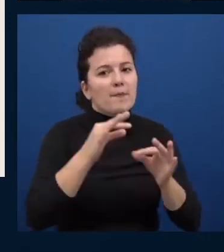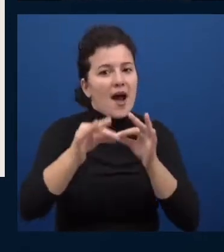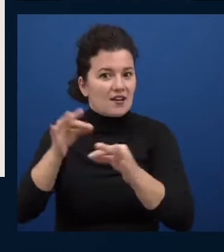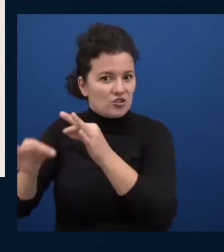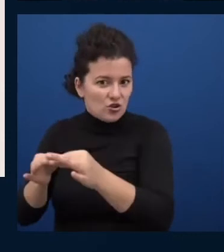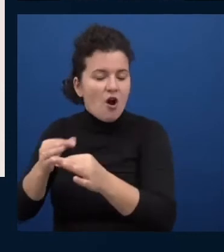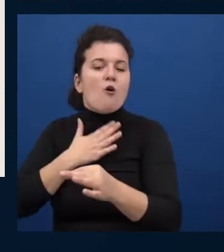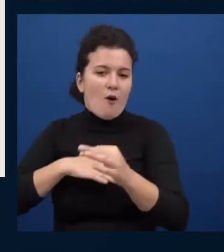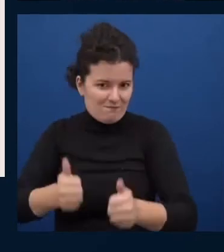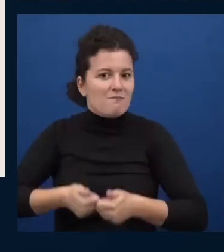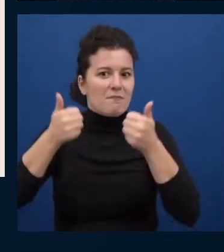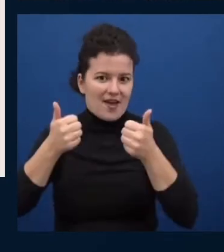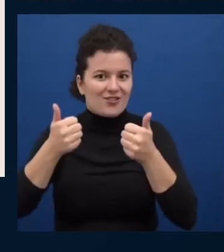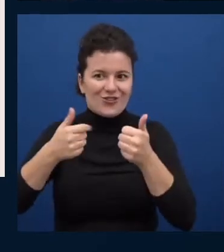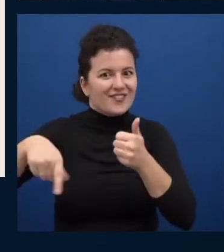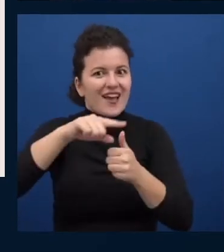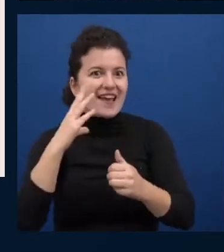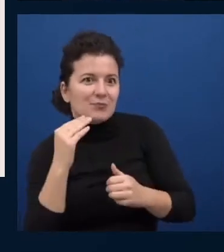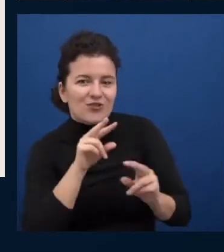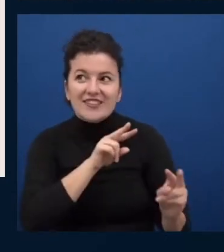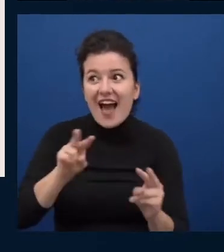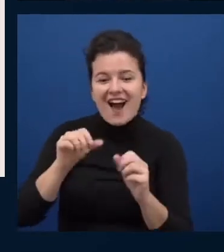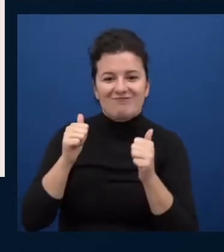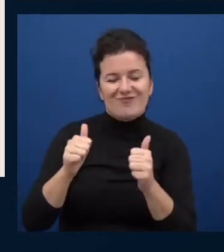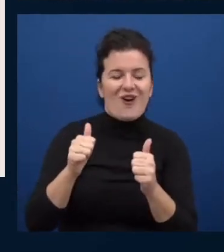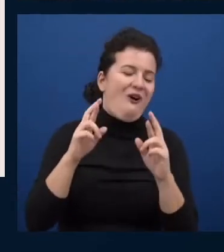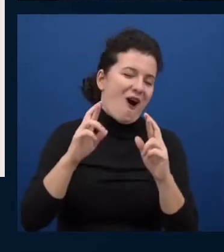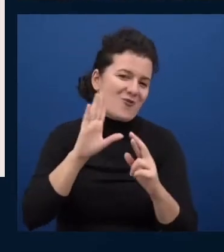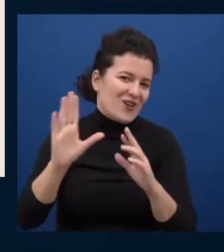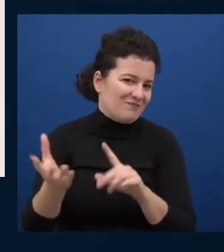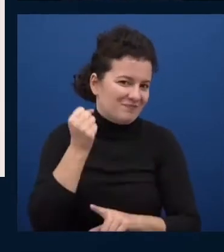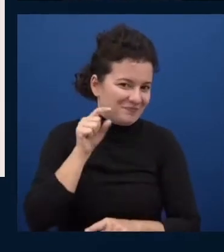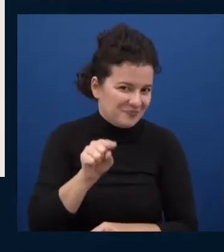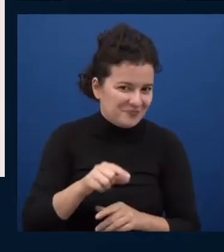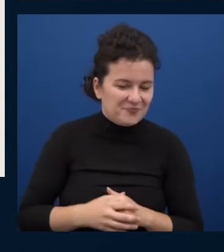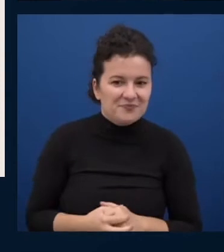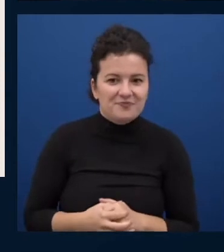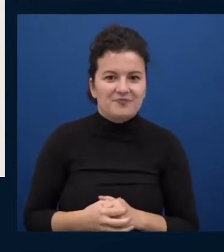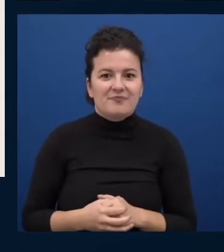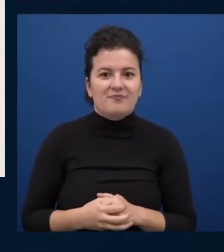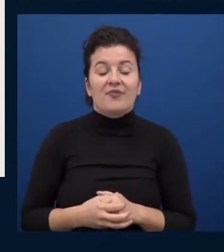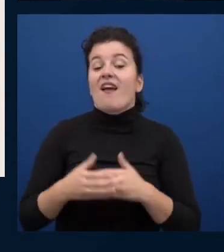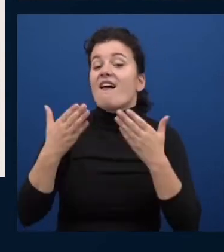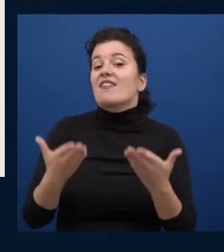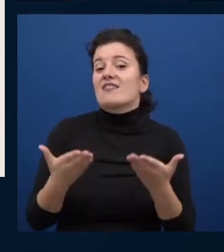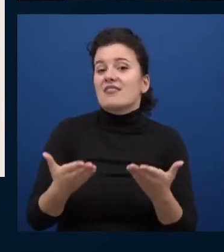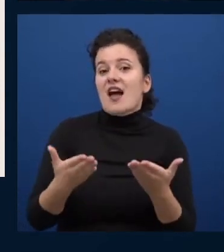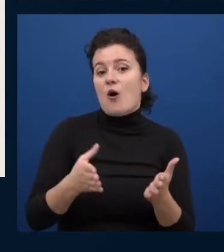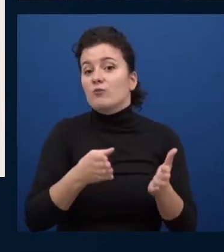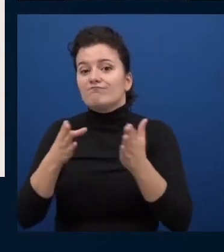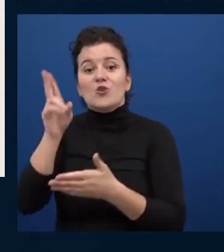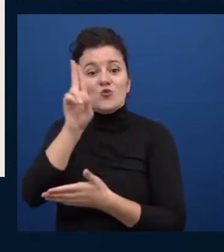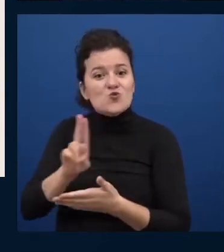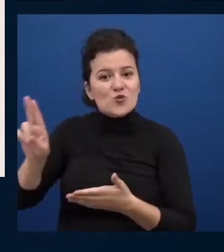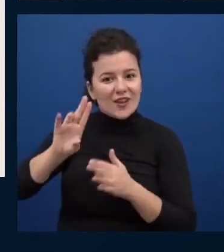experience doing that. And so hopefully we'll get that as well. And with that, it's time for a little status on Unicore, and so I'll